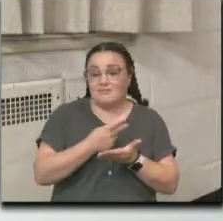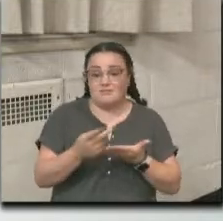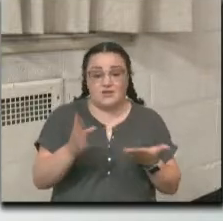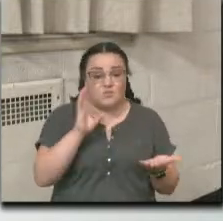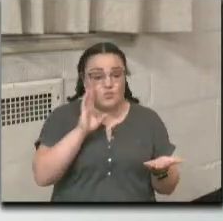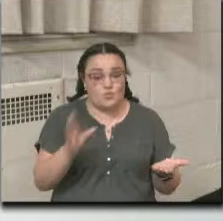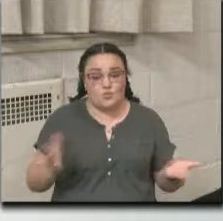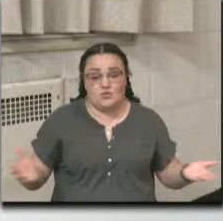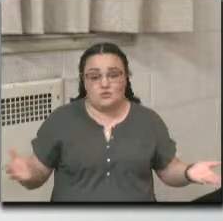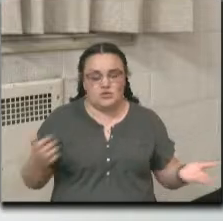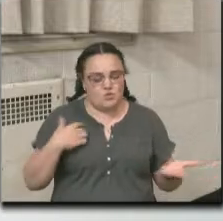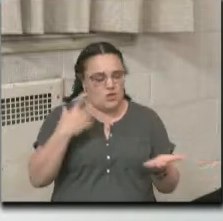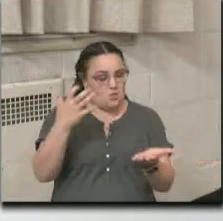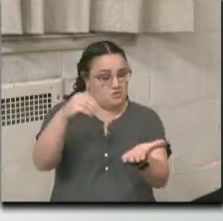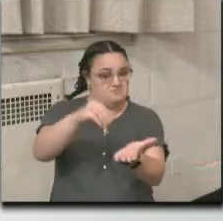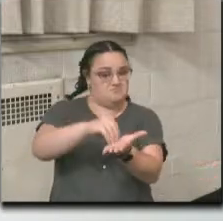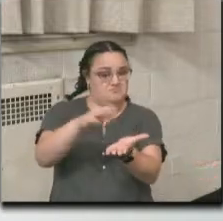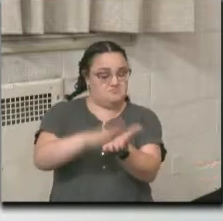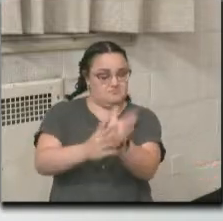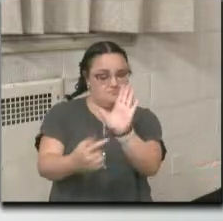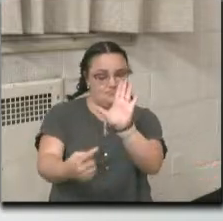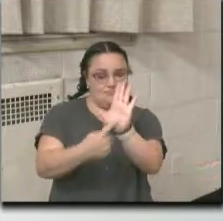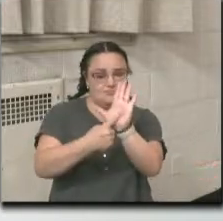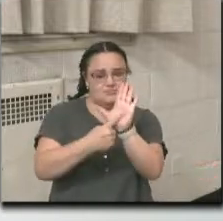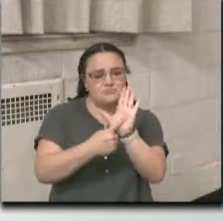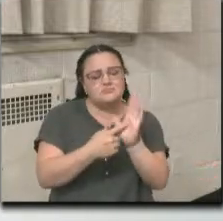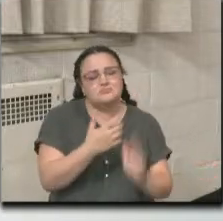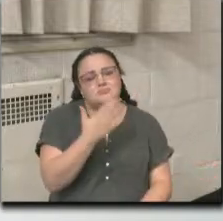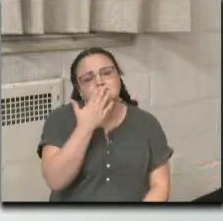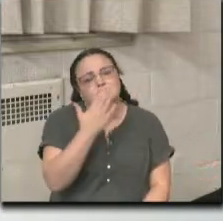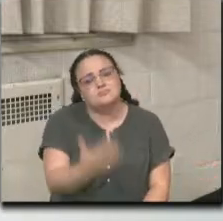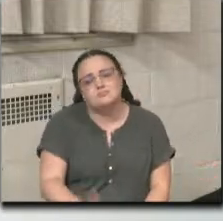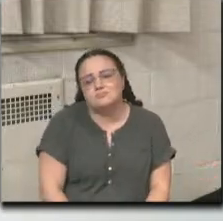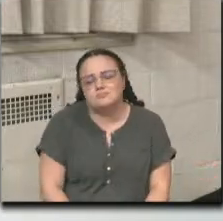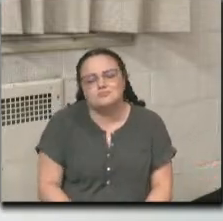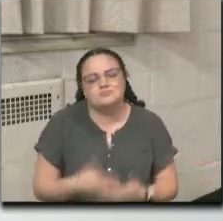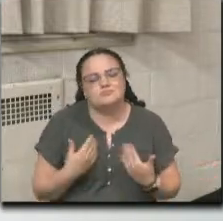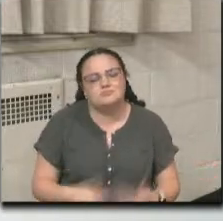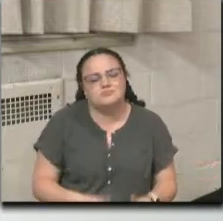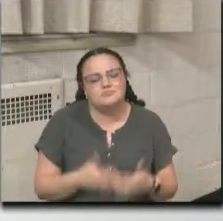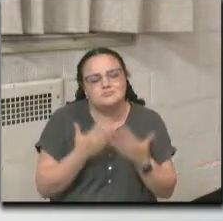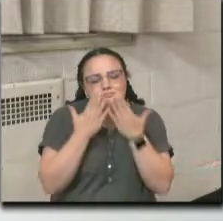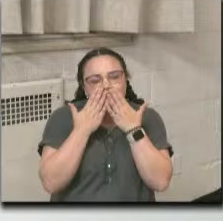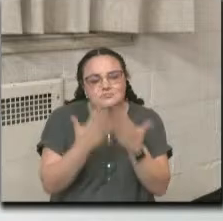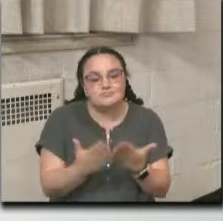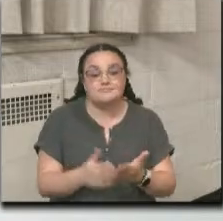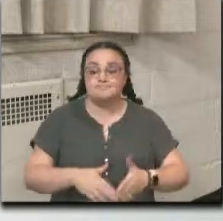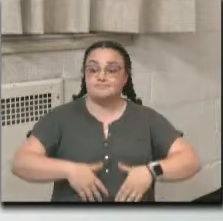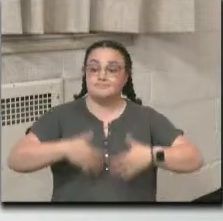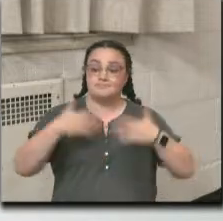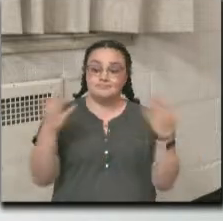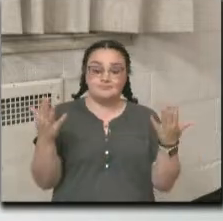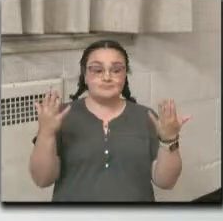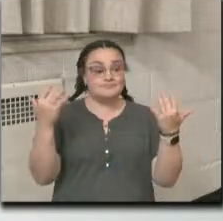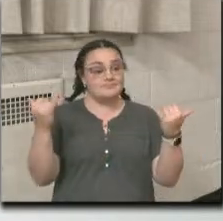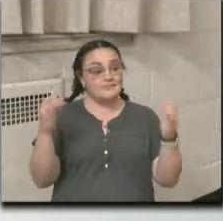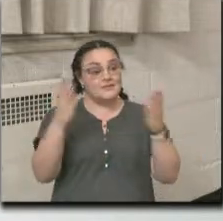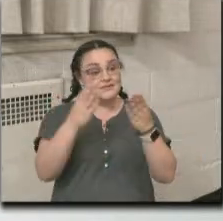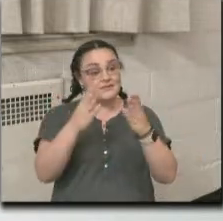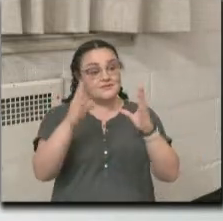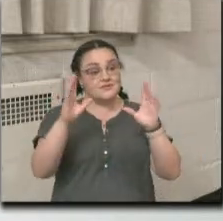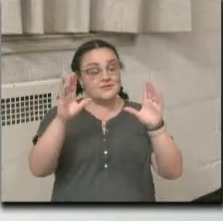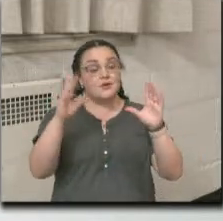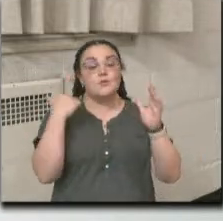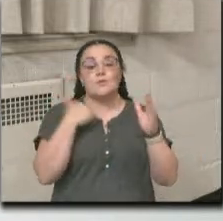record to say, Miss Adeline, thank you so much. So with that said, public, we're going back